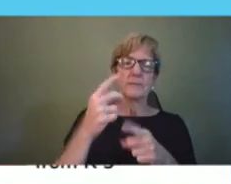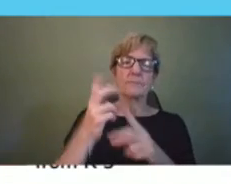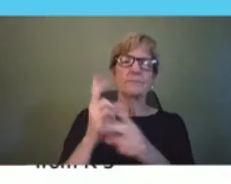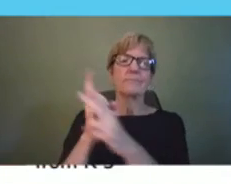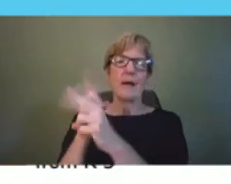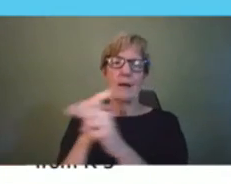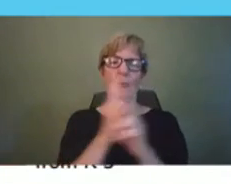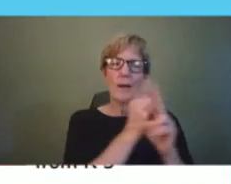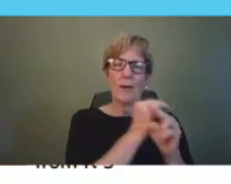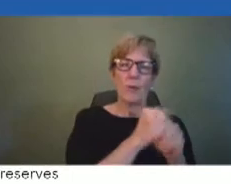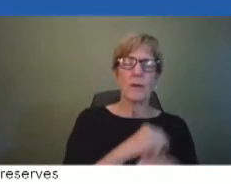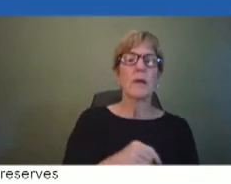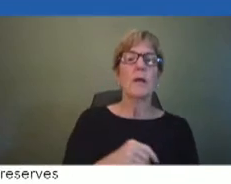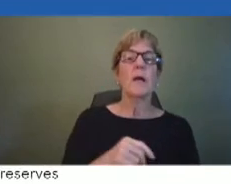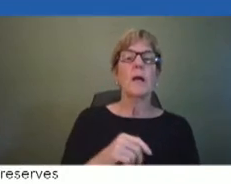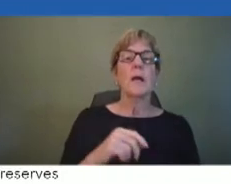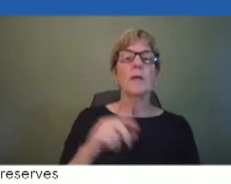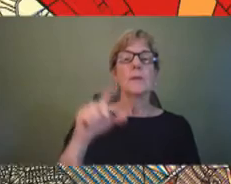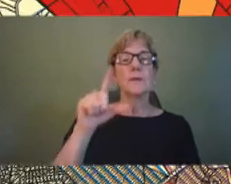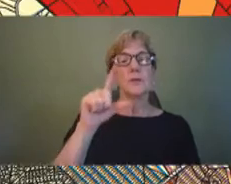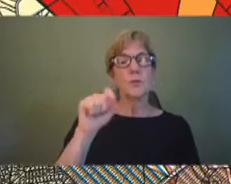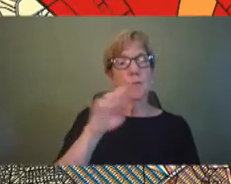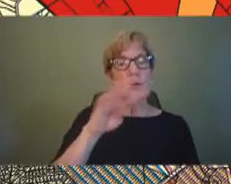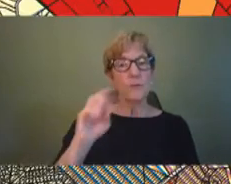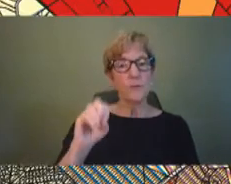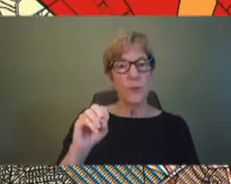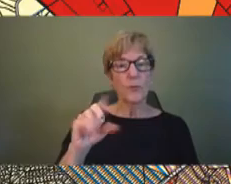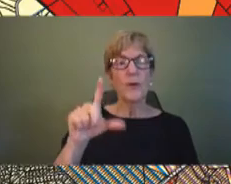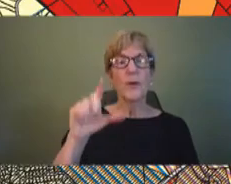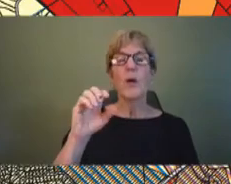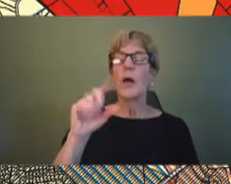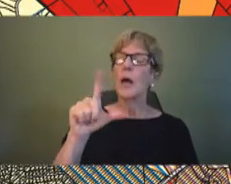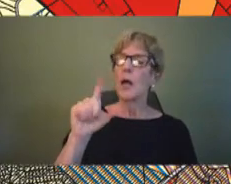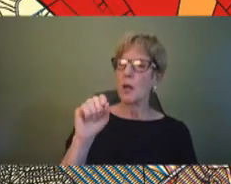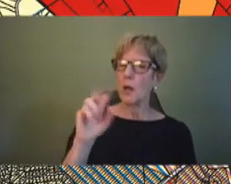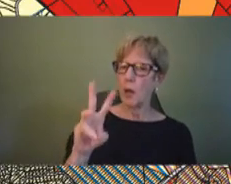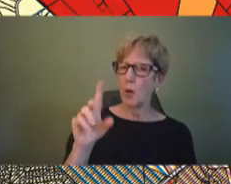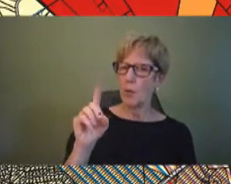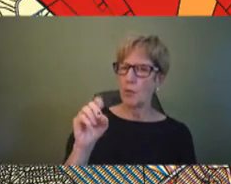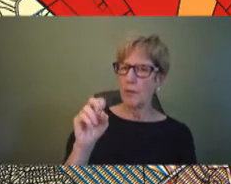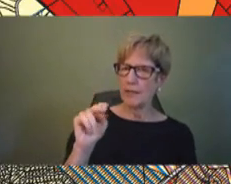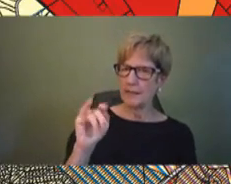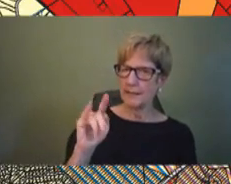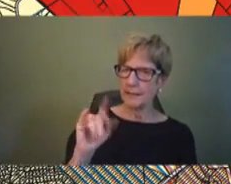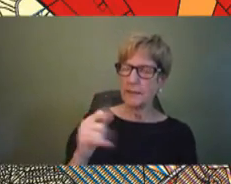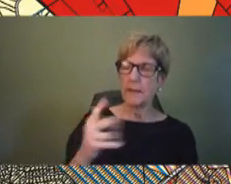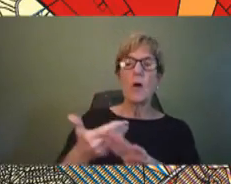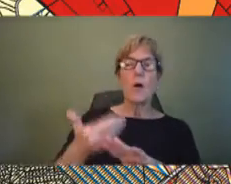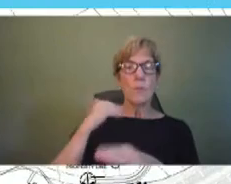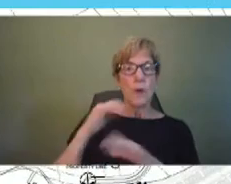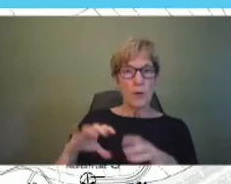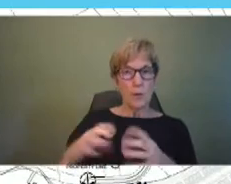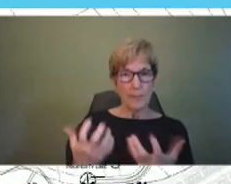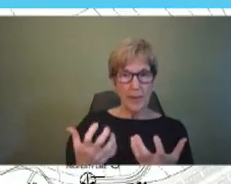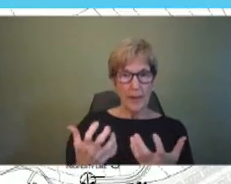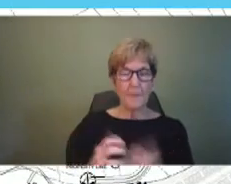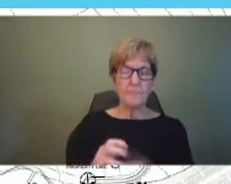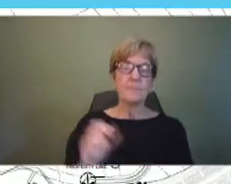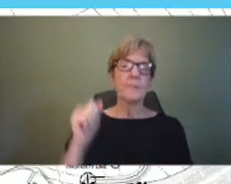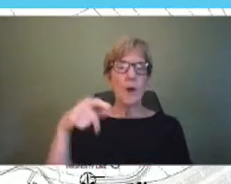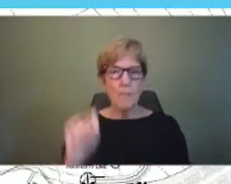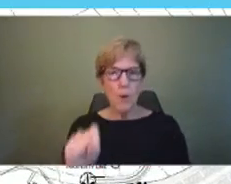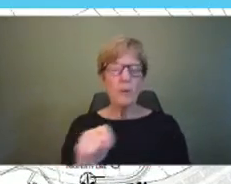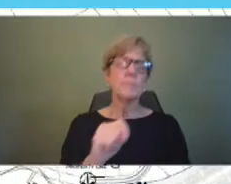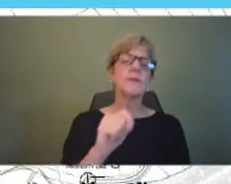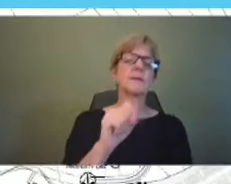current uh 20 240 plan calls for low density residential the prior plan had called for uh multif family and office here to a